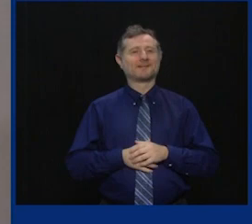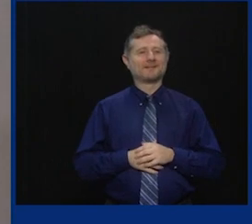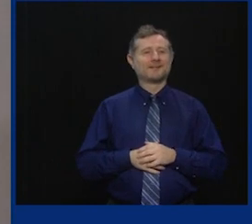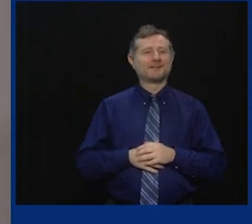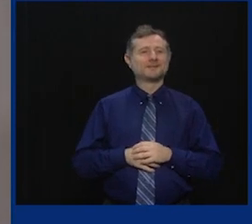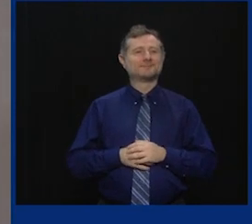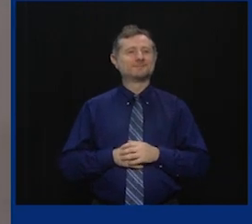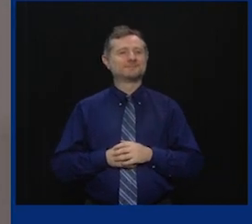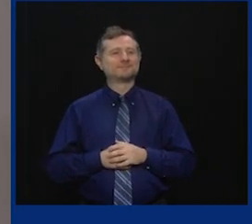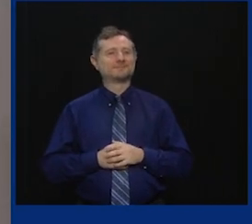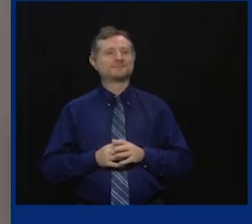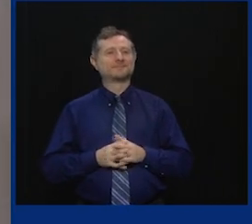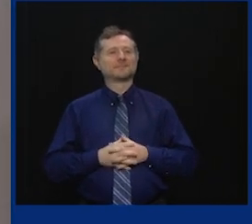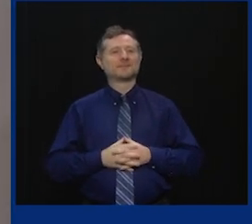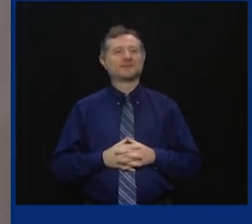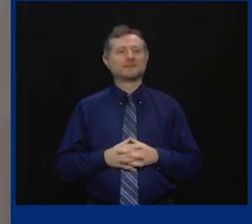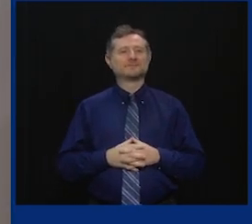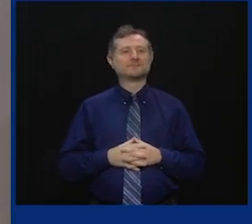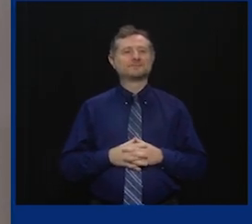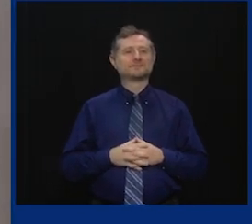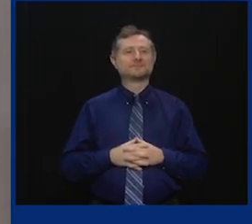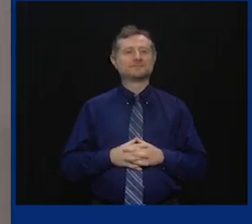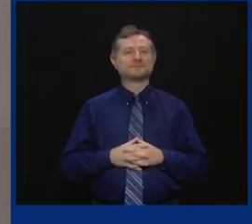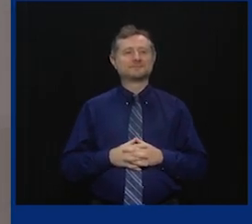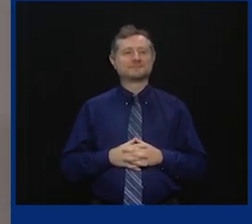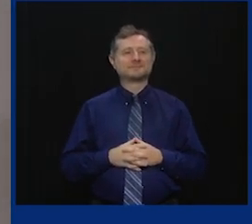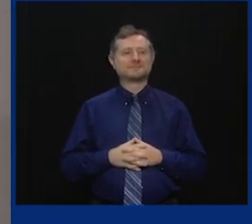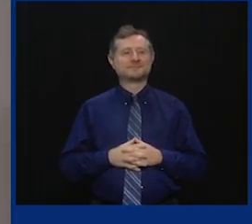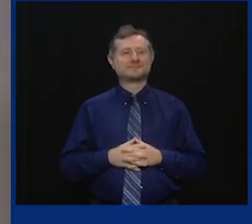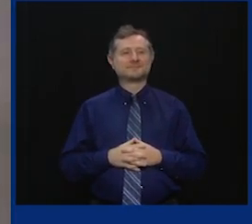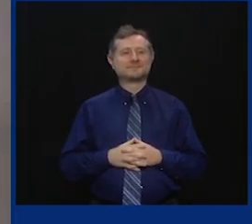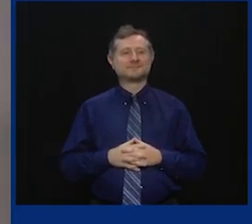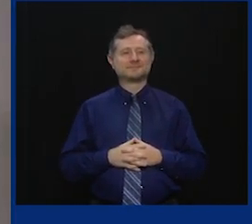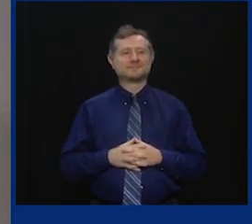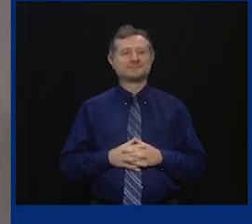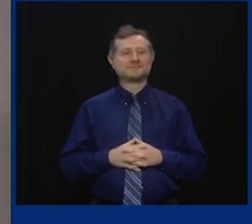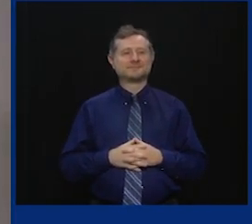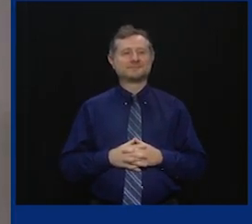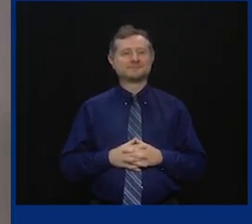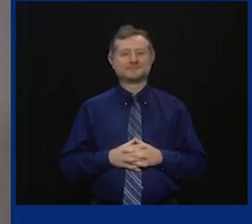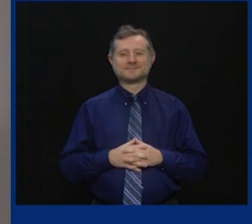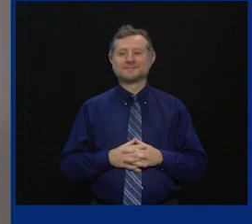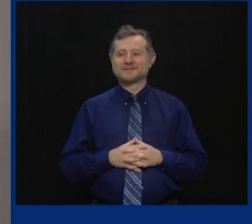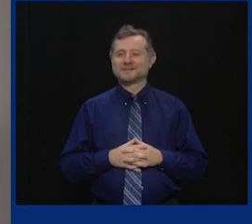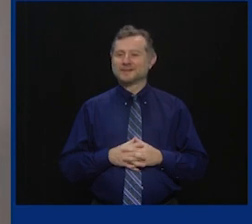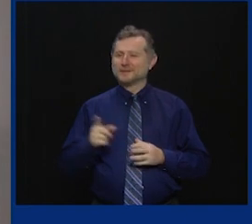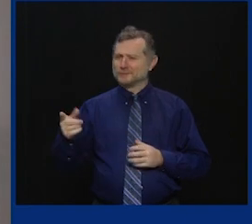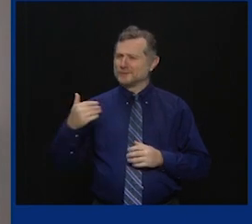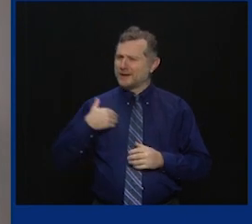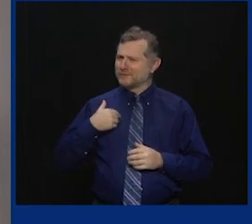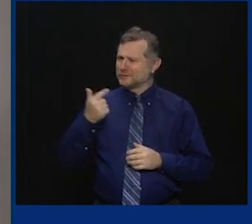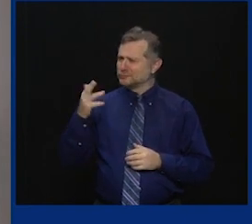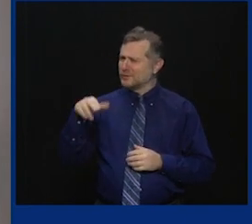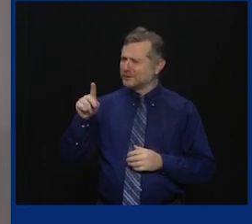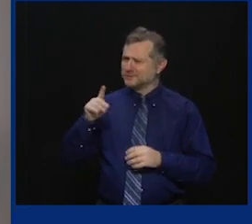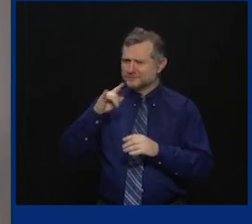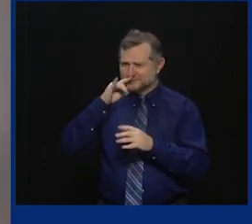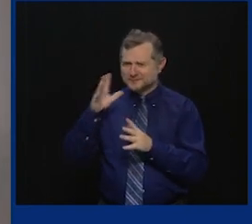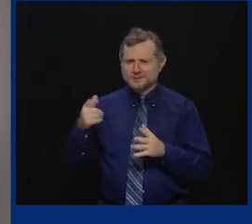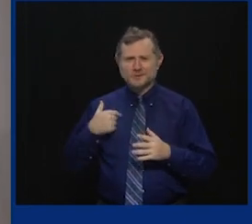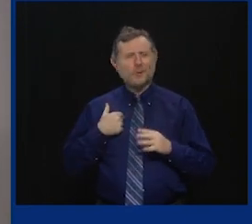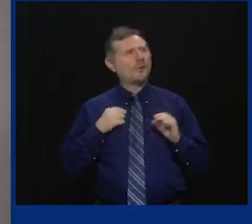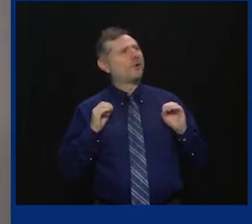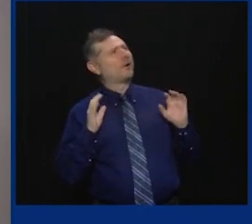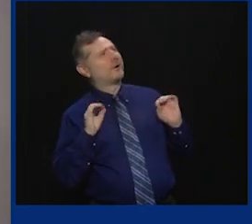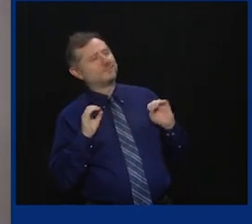it. She pulled rank on you. Yeah, That was a rank pull. She's got grandkids. I don't. That's right. Thank you, Governor